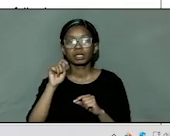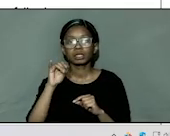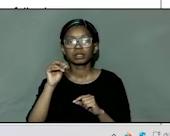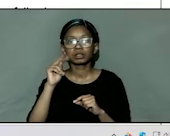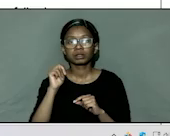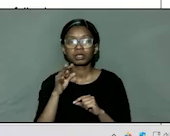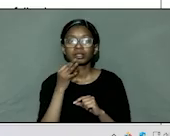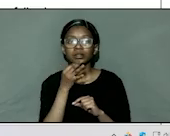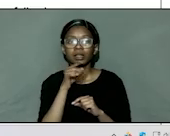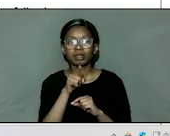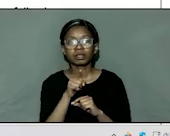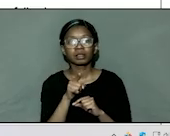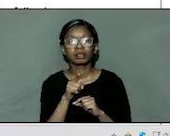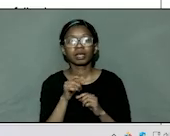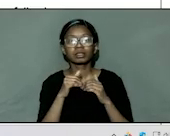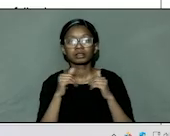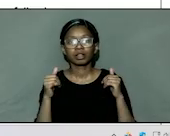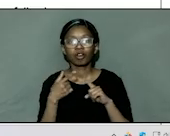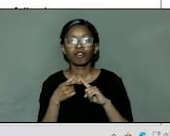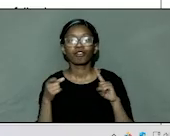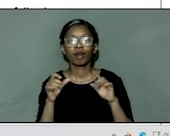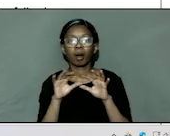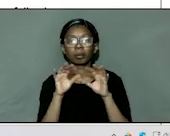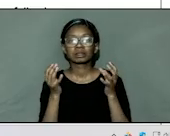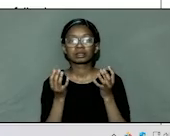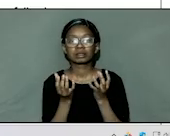by geographical barrier, which is wrong.